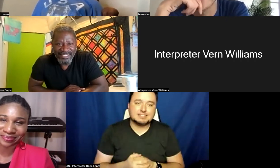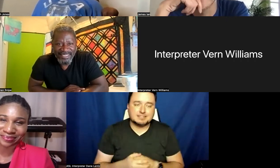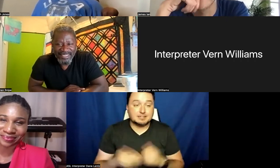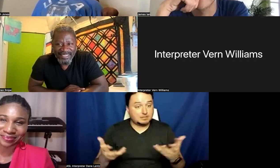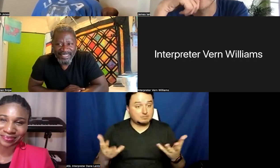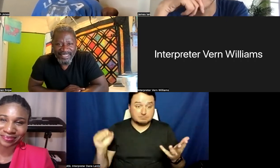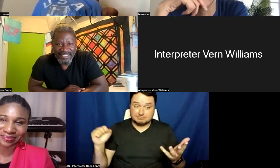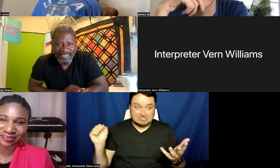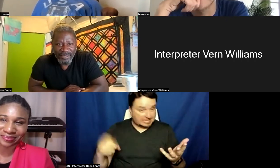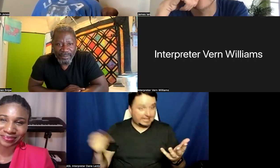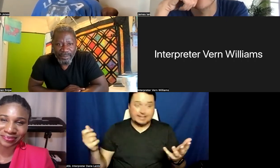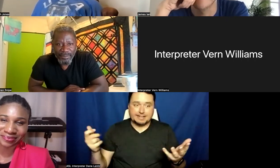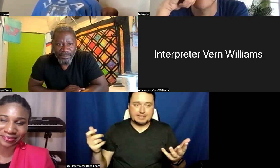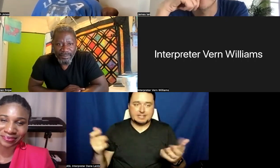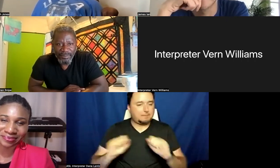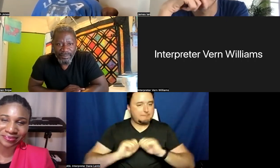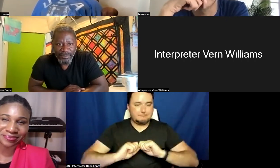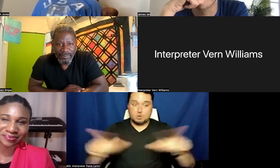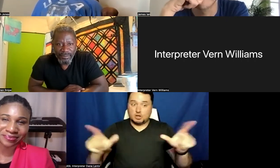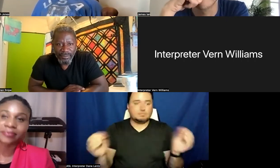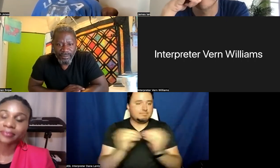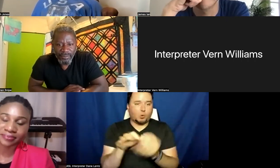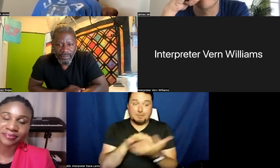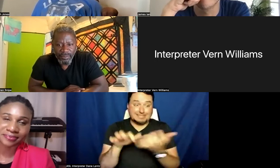Yeah, and putting out some more mixes.